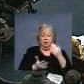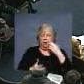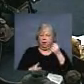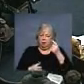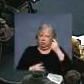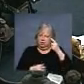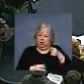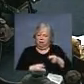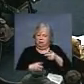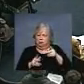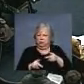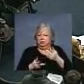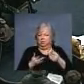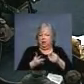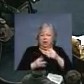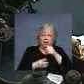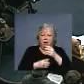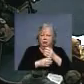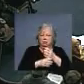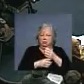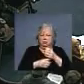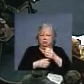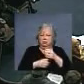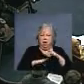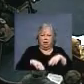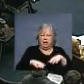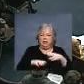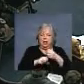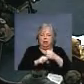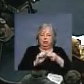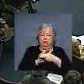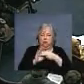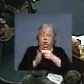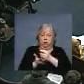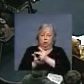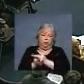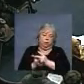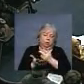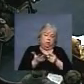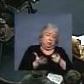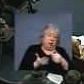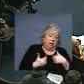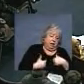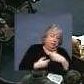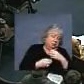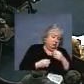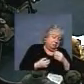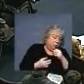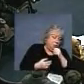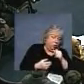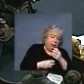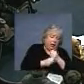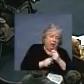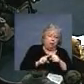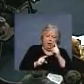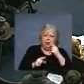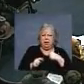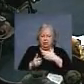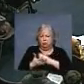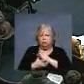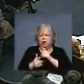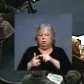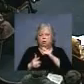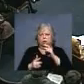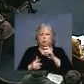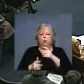not get zoning approval, but and Tom and I will agree that he has no right to it, but I do think he has a right to this board